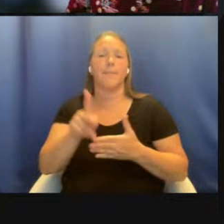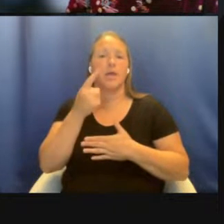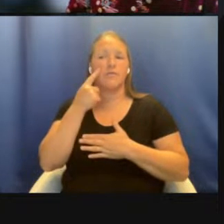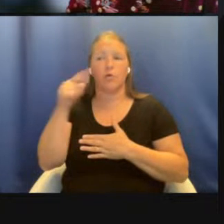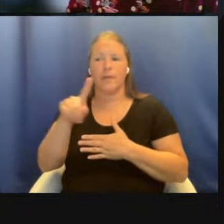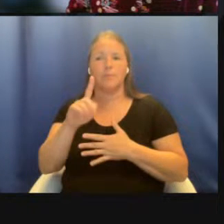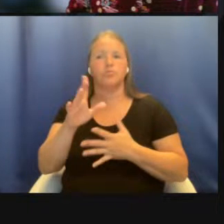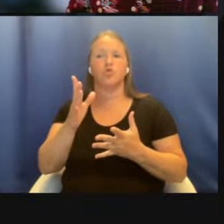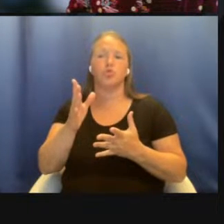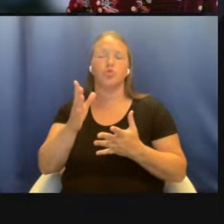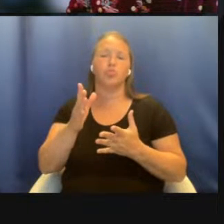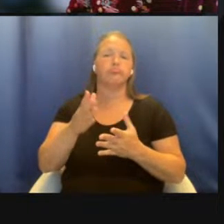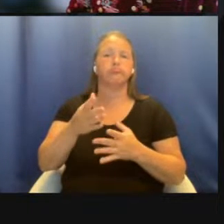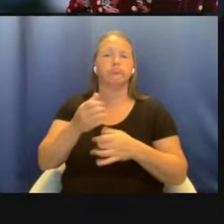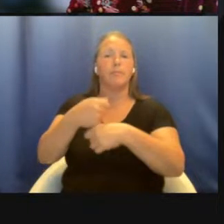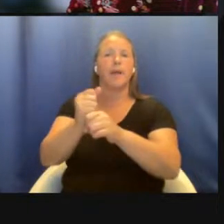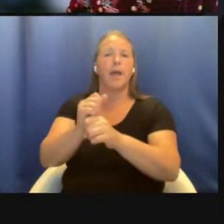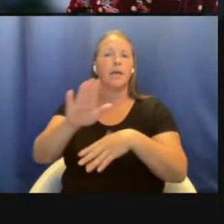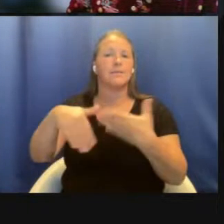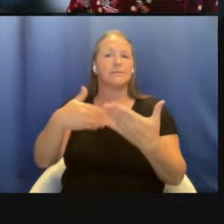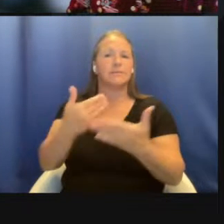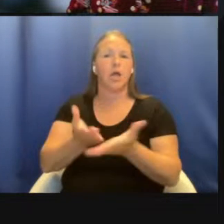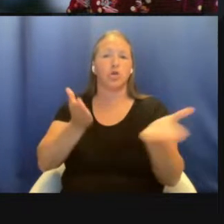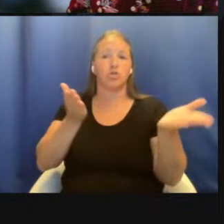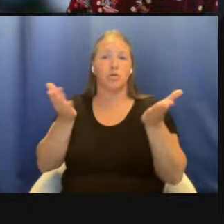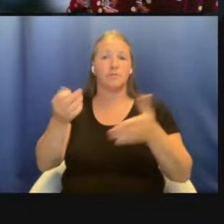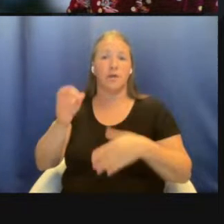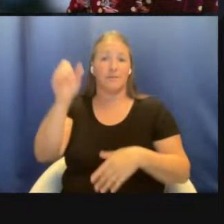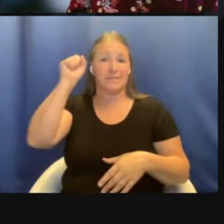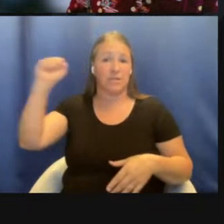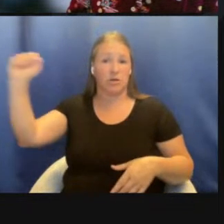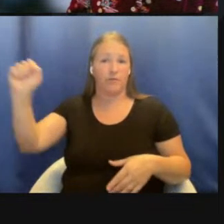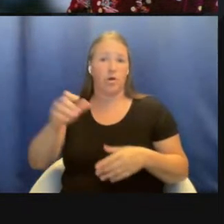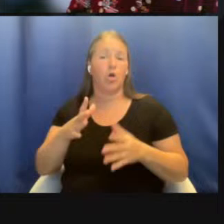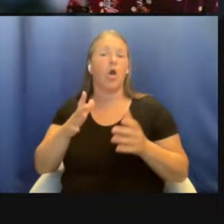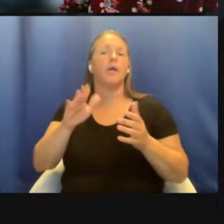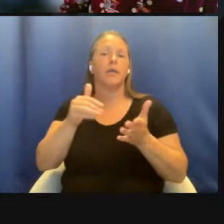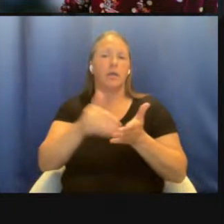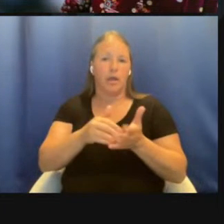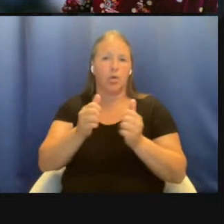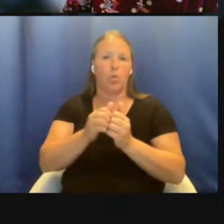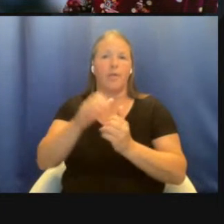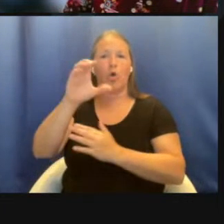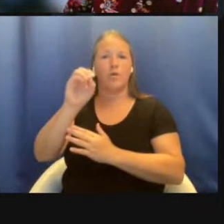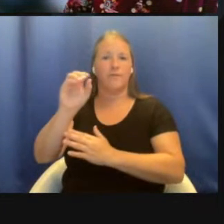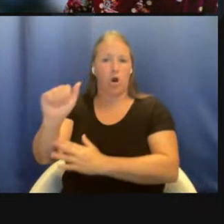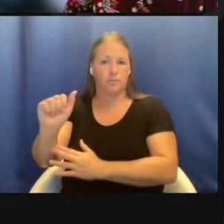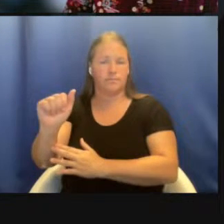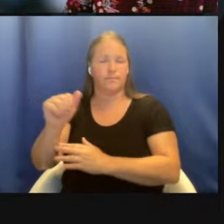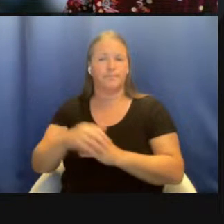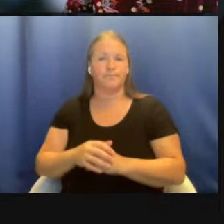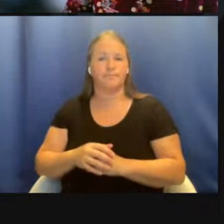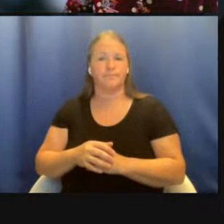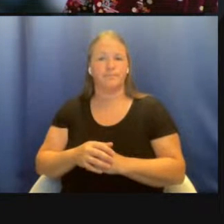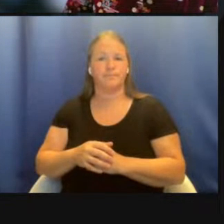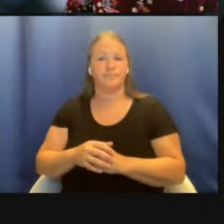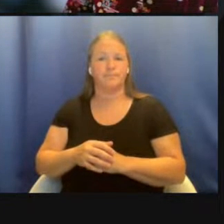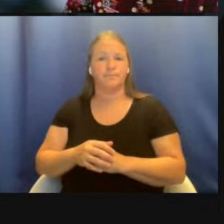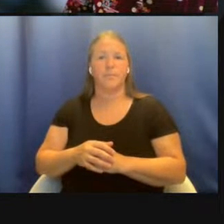service of silver, again, surmounted by crowns and the Bonaparte coat of arms. And